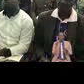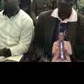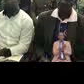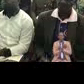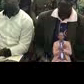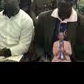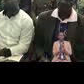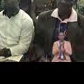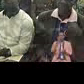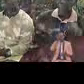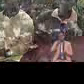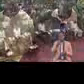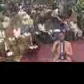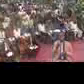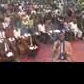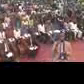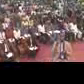loved,